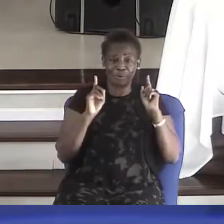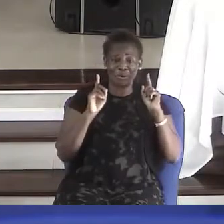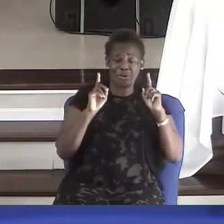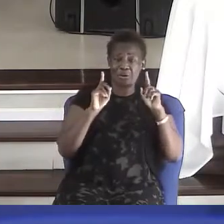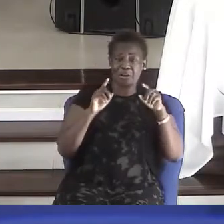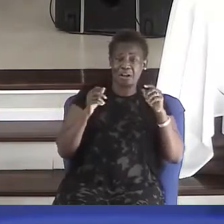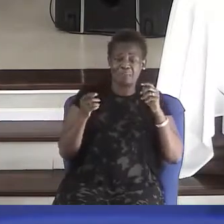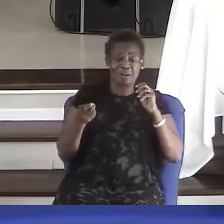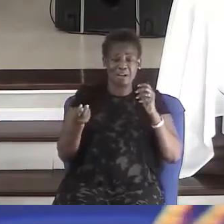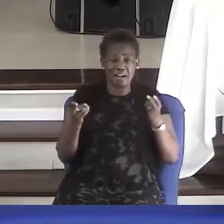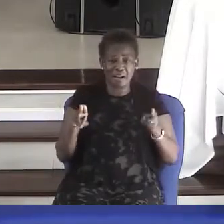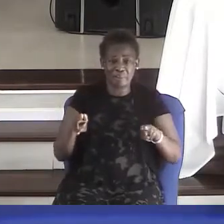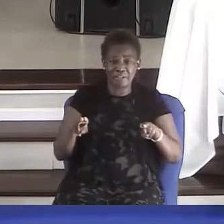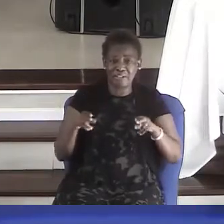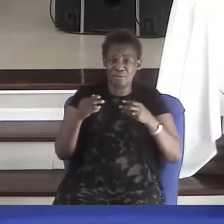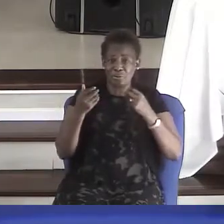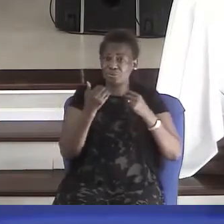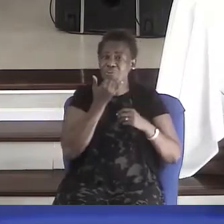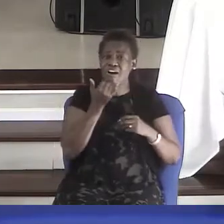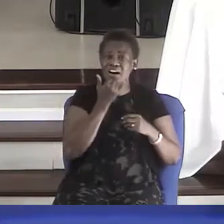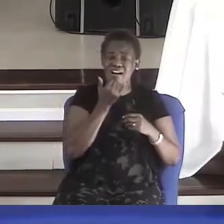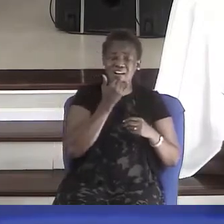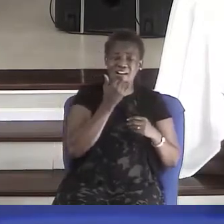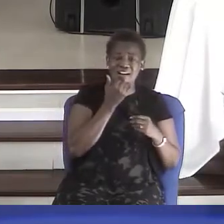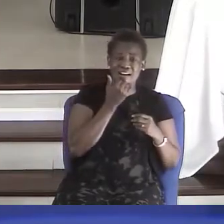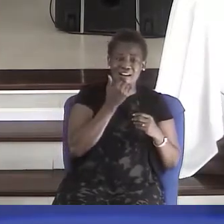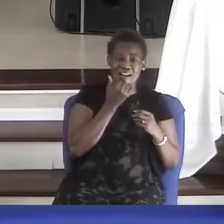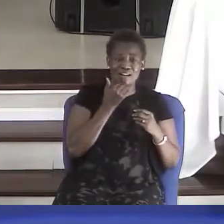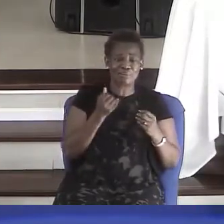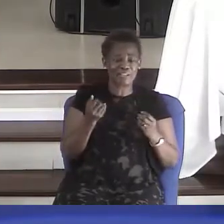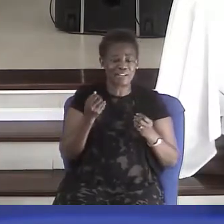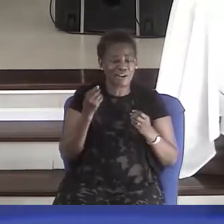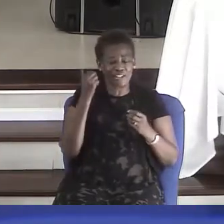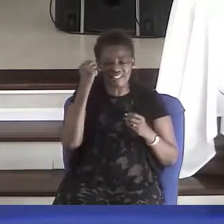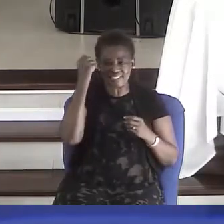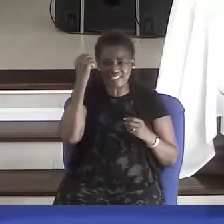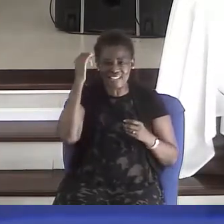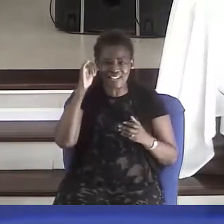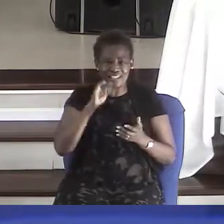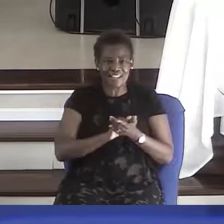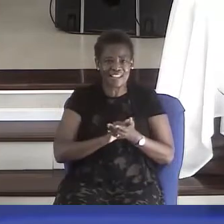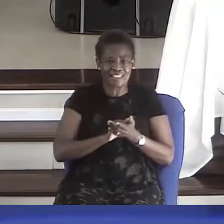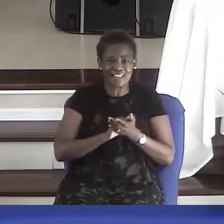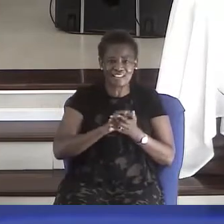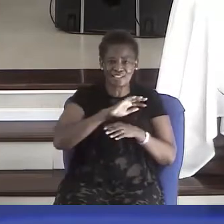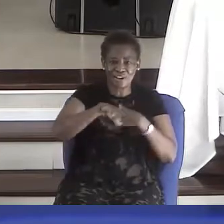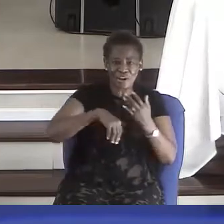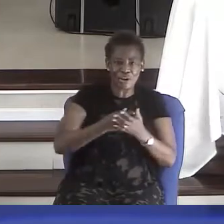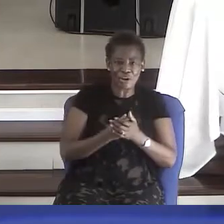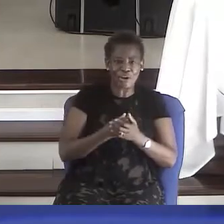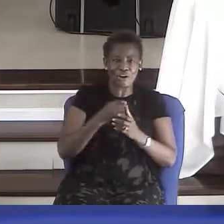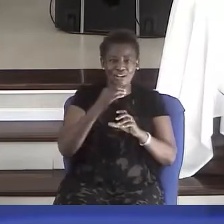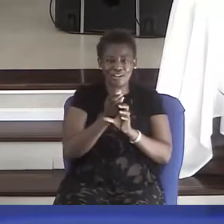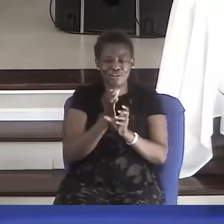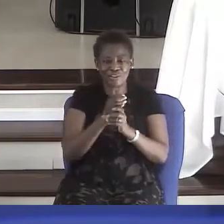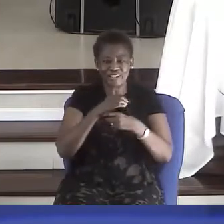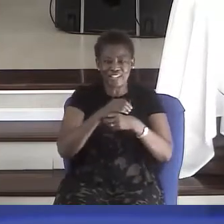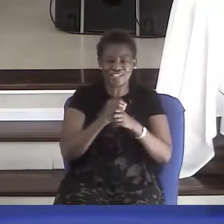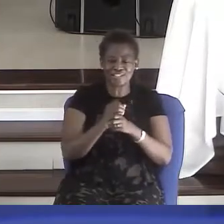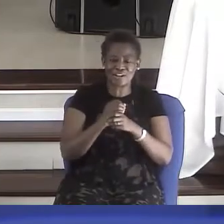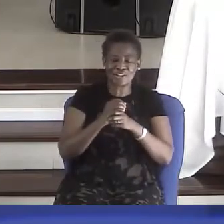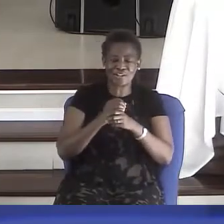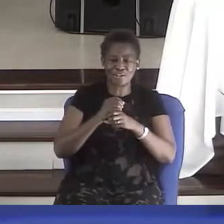For we are reading that the whole creation groans as it waits for the redemption, that